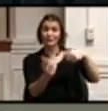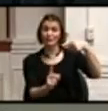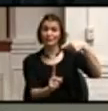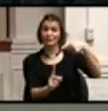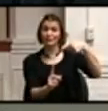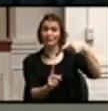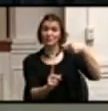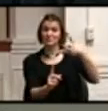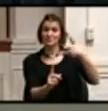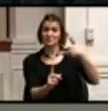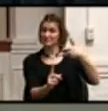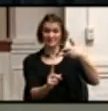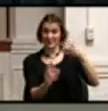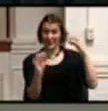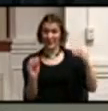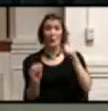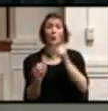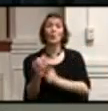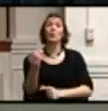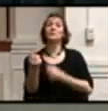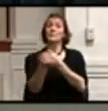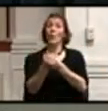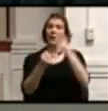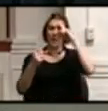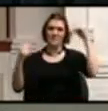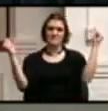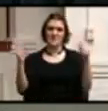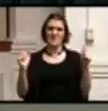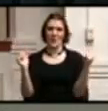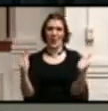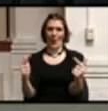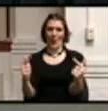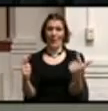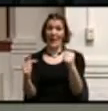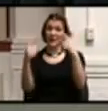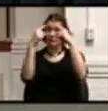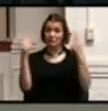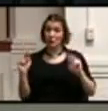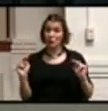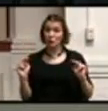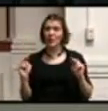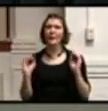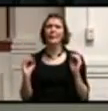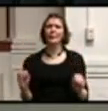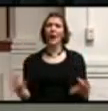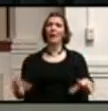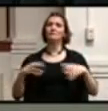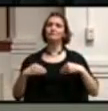motion? Hearing none, all those in favor, please say aye. Aye. Anybody opposed or abstaining?